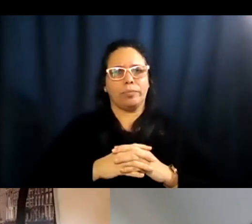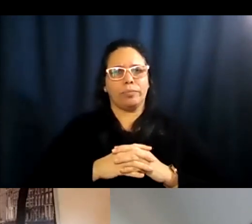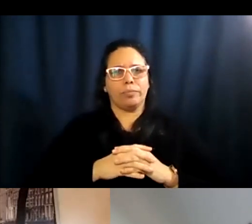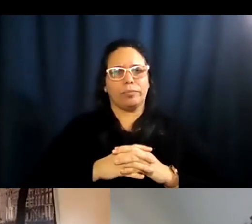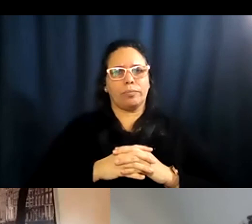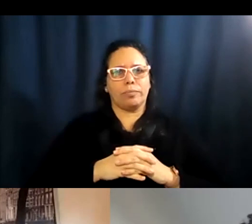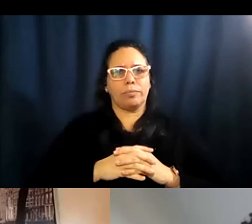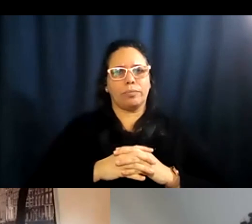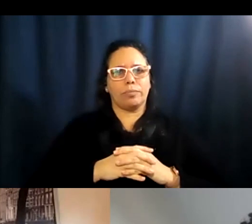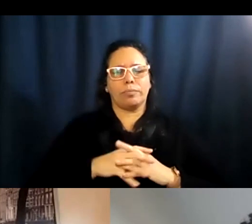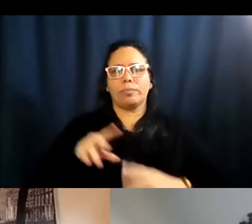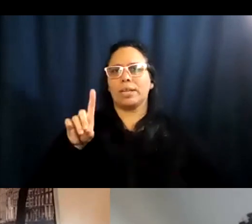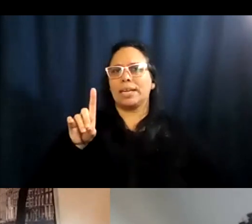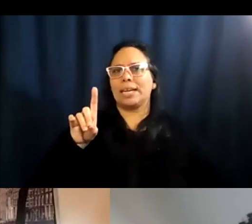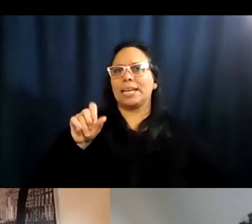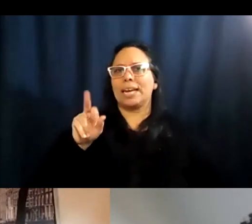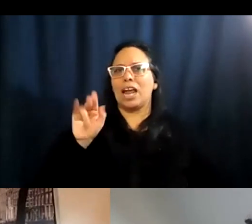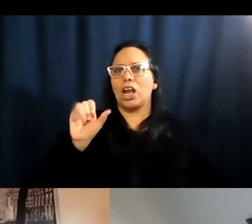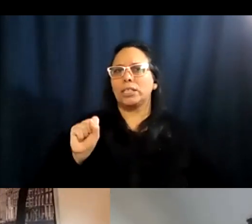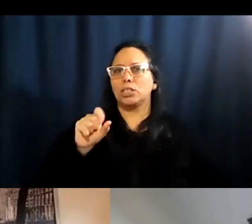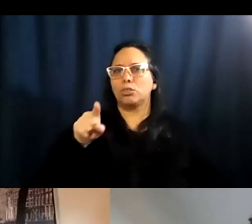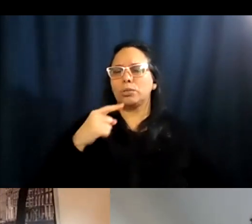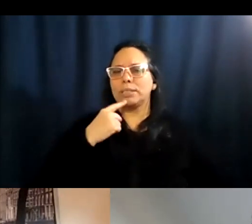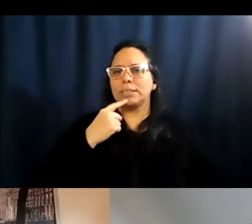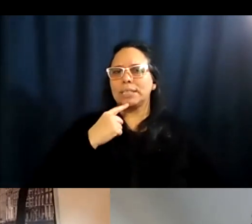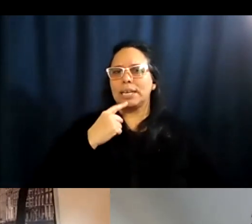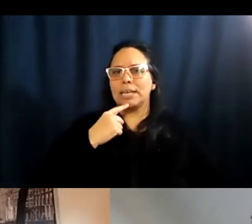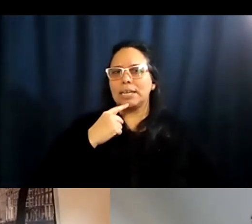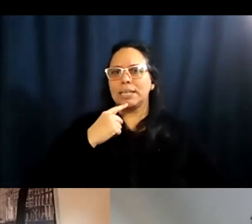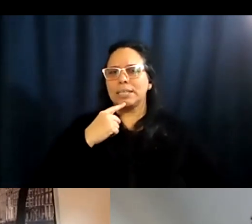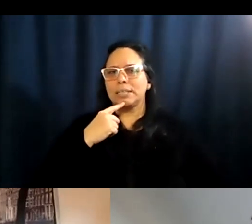And Darius, you just mentioned that seeing people like ourselves